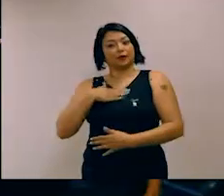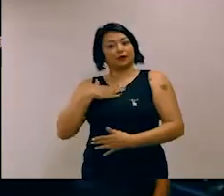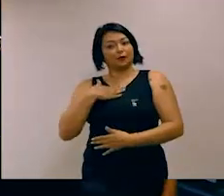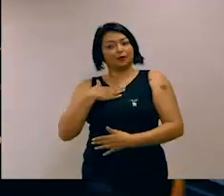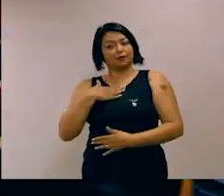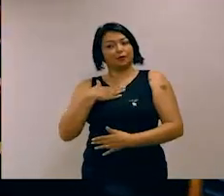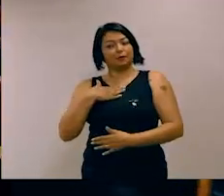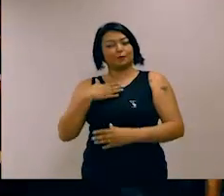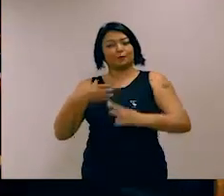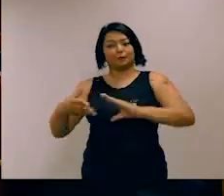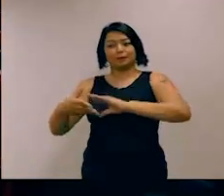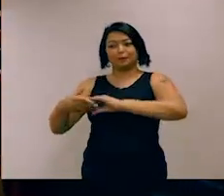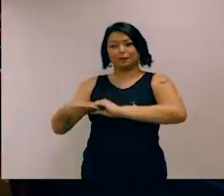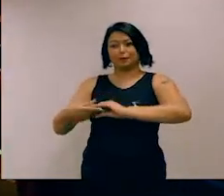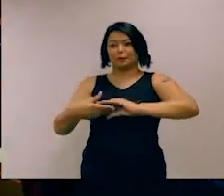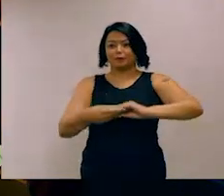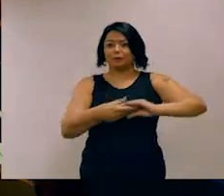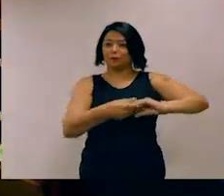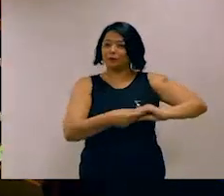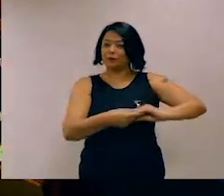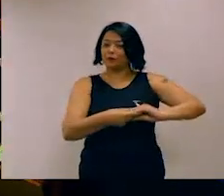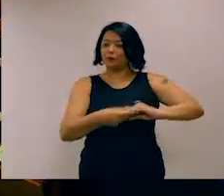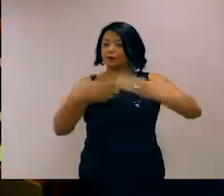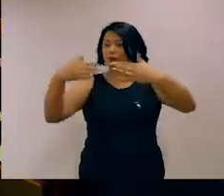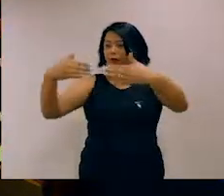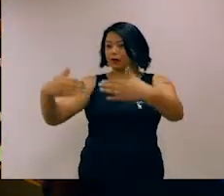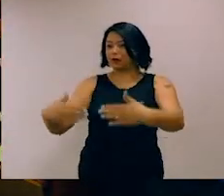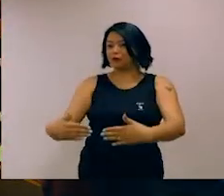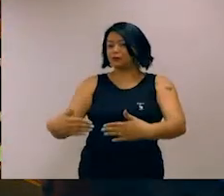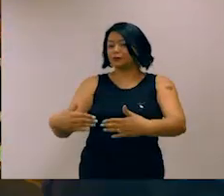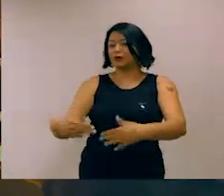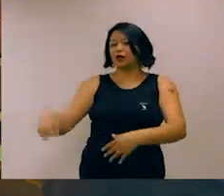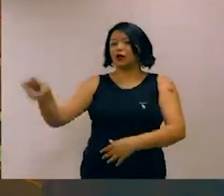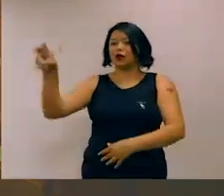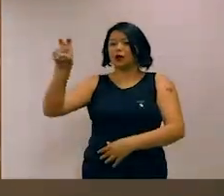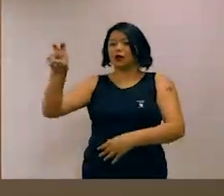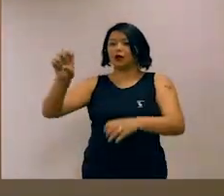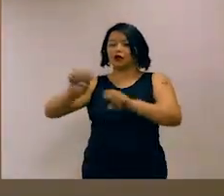a great joy that I would like to greet all of those present here to the